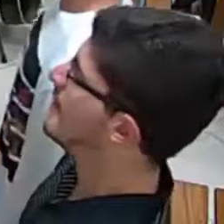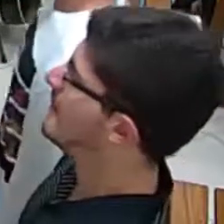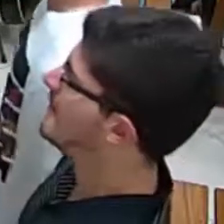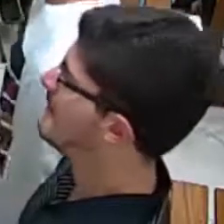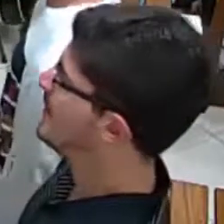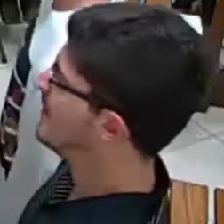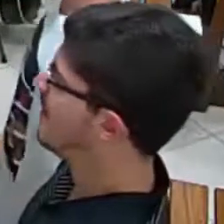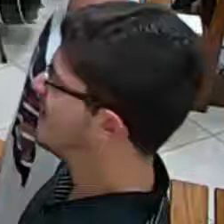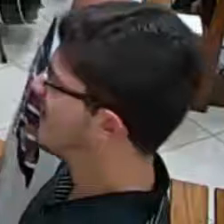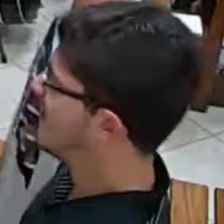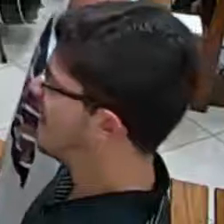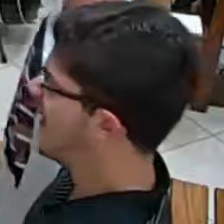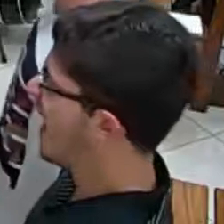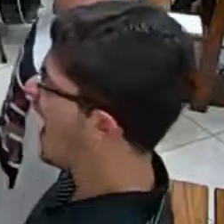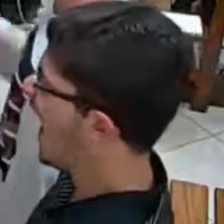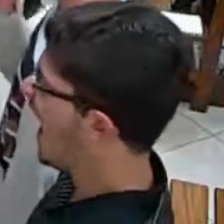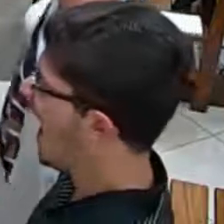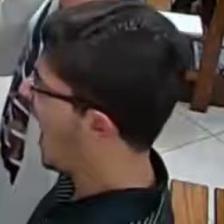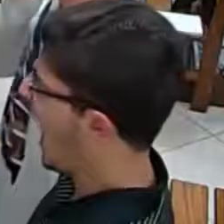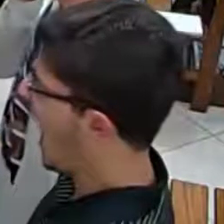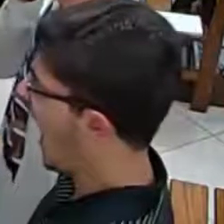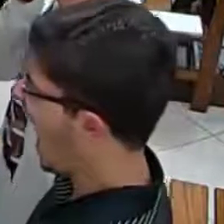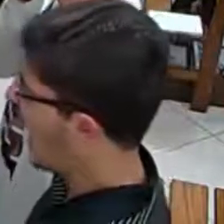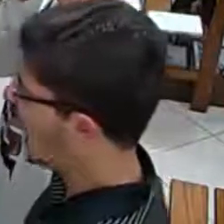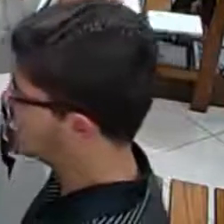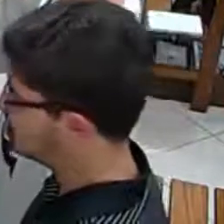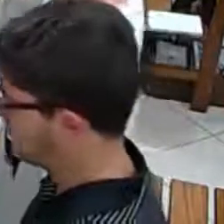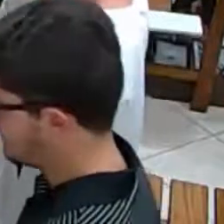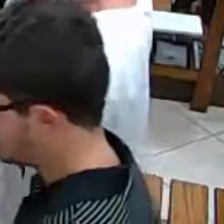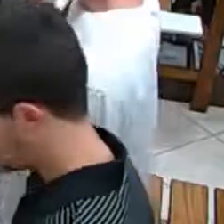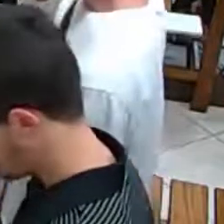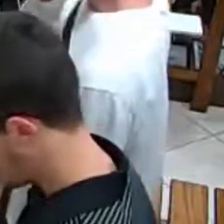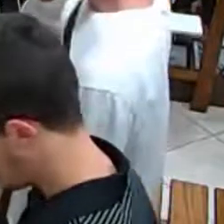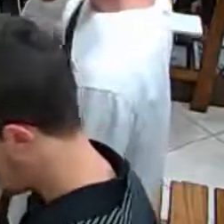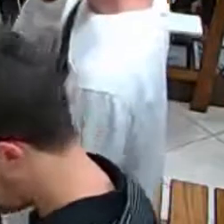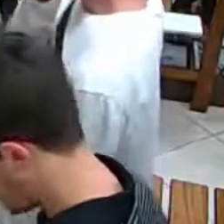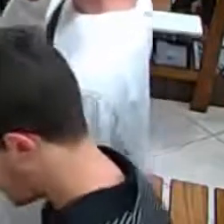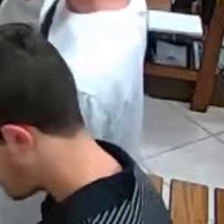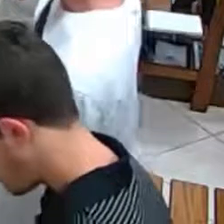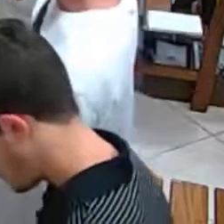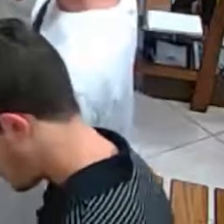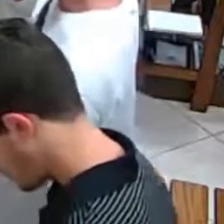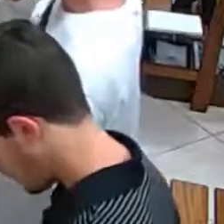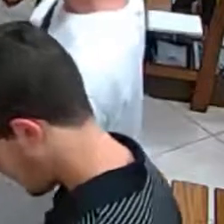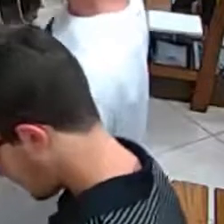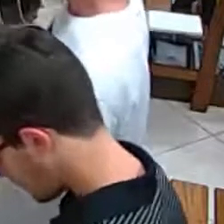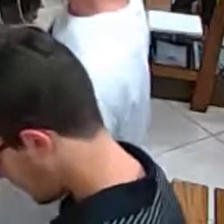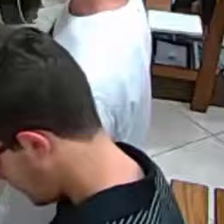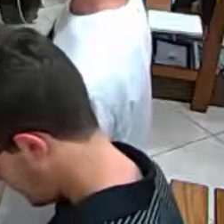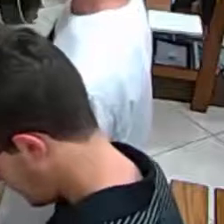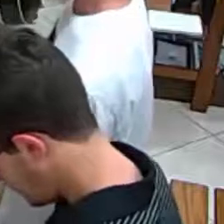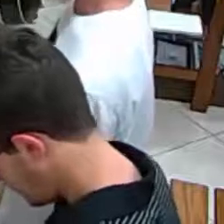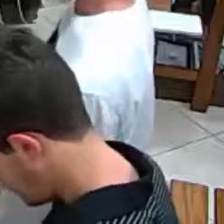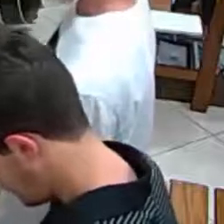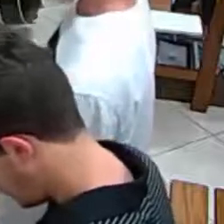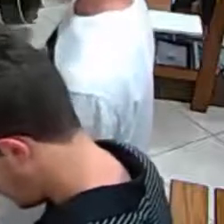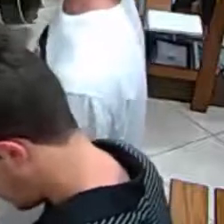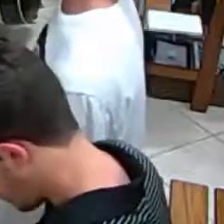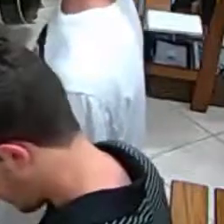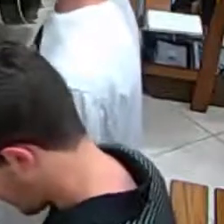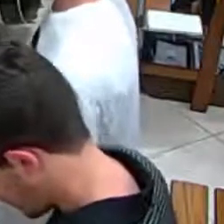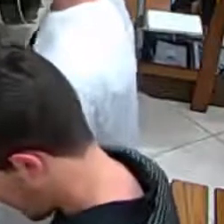us, our lives, in this morning, and we place to you our consecration,